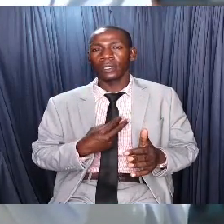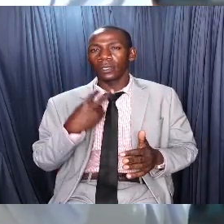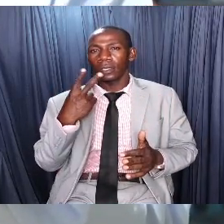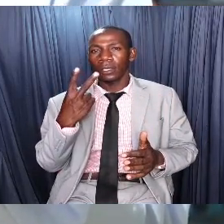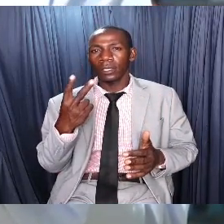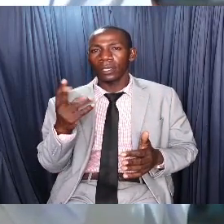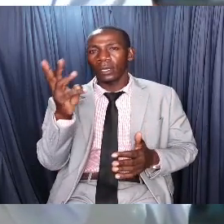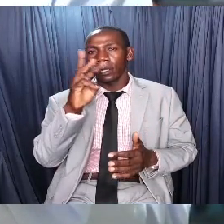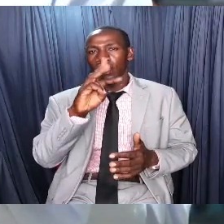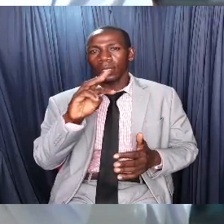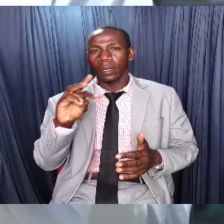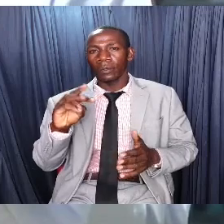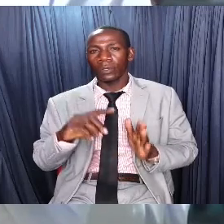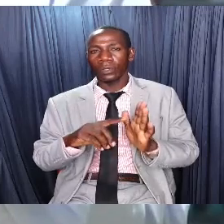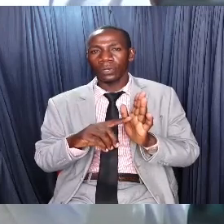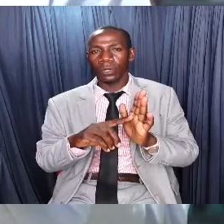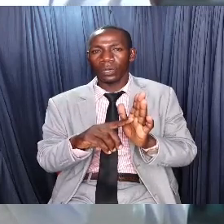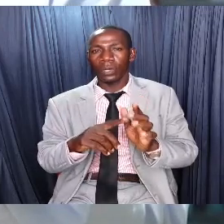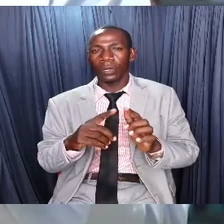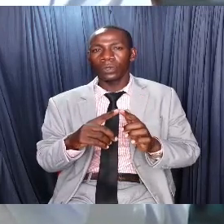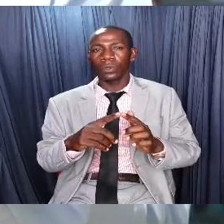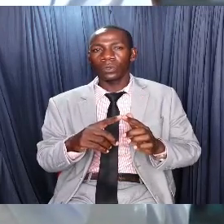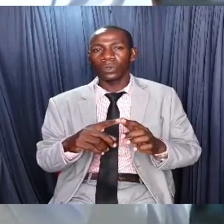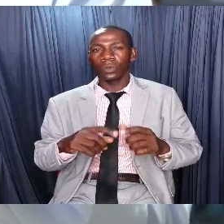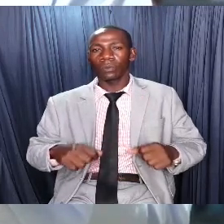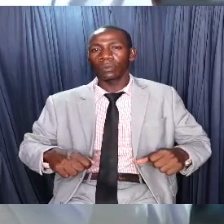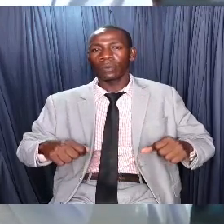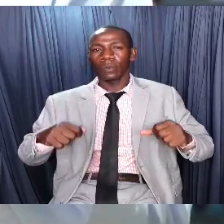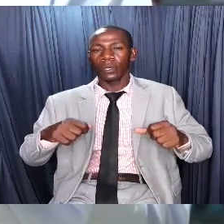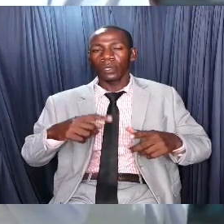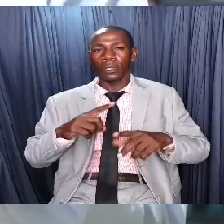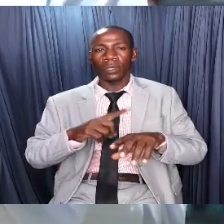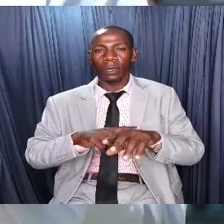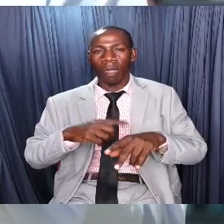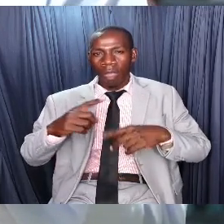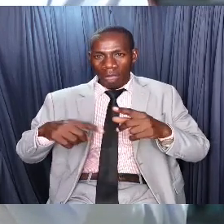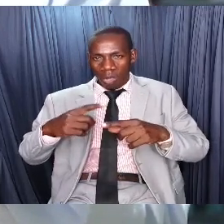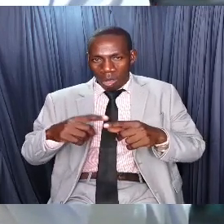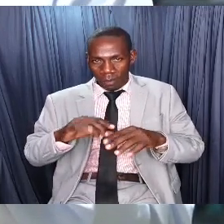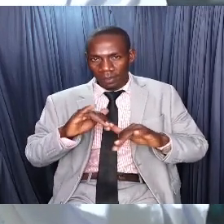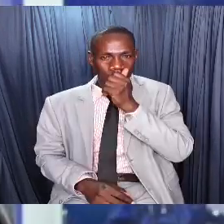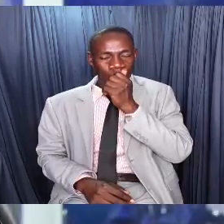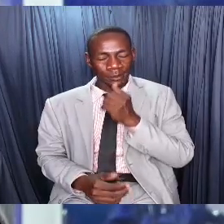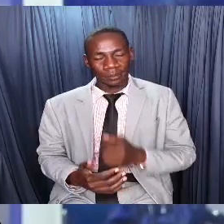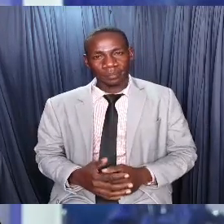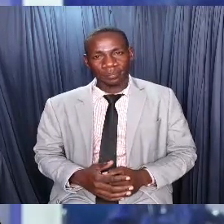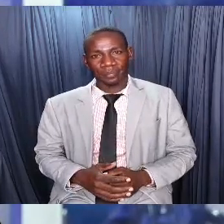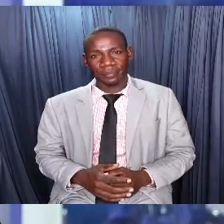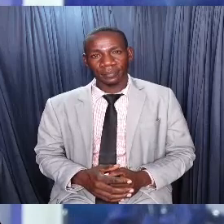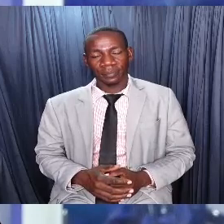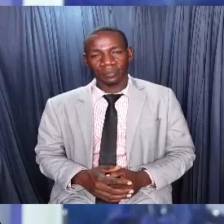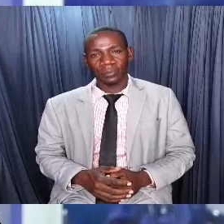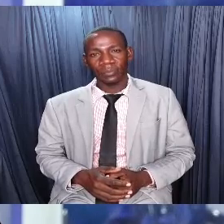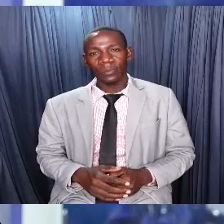aliwaambia enendeni mkajionyeshe kwa makuhani ikawa walipokuwa wakienda walitakasika And as